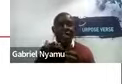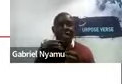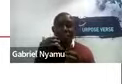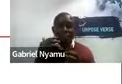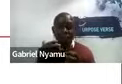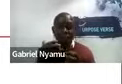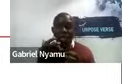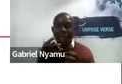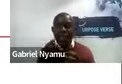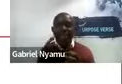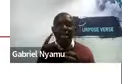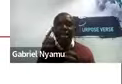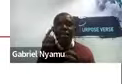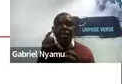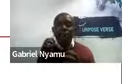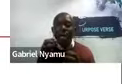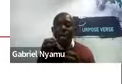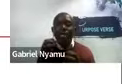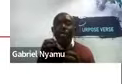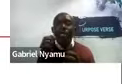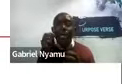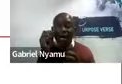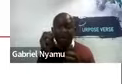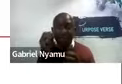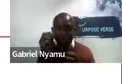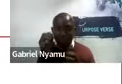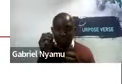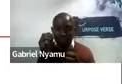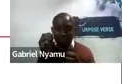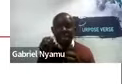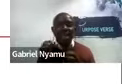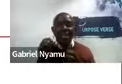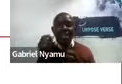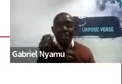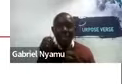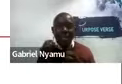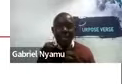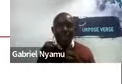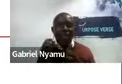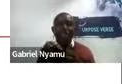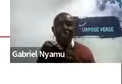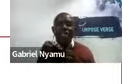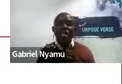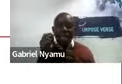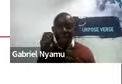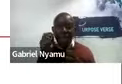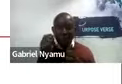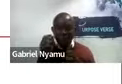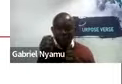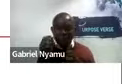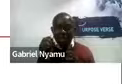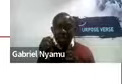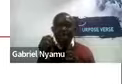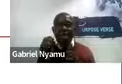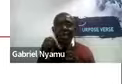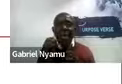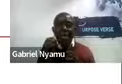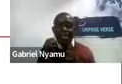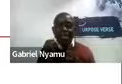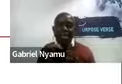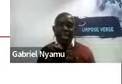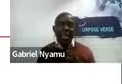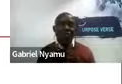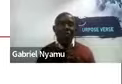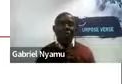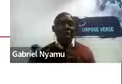hear there are some insects that only see color yellow. There are some insects that only see color purple. That